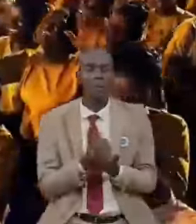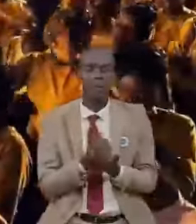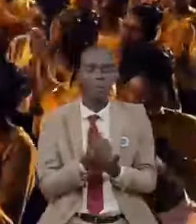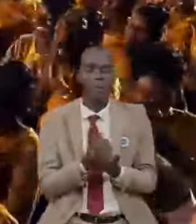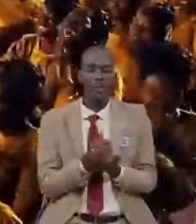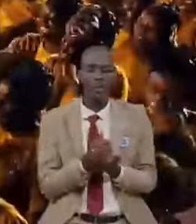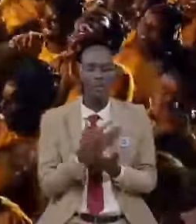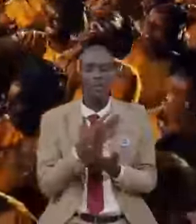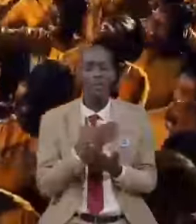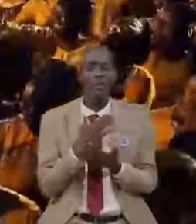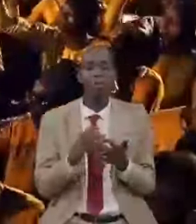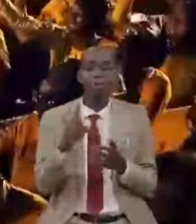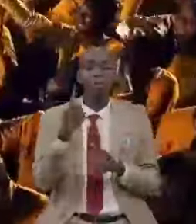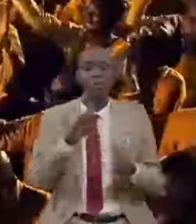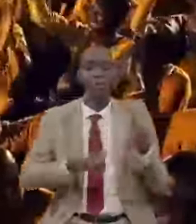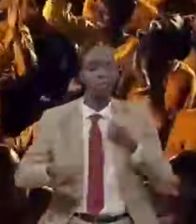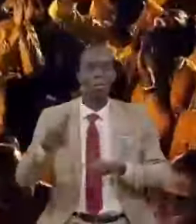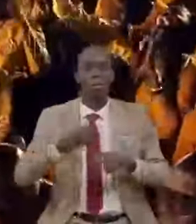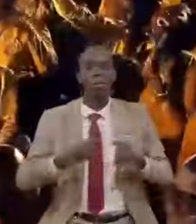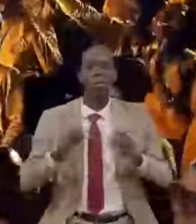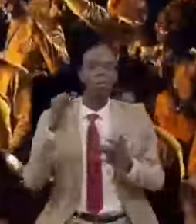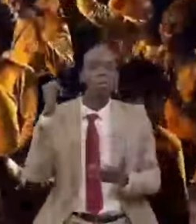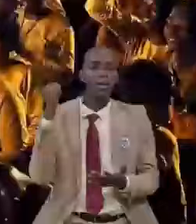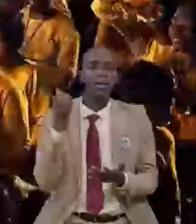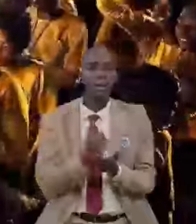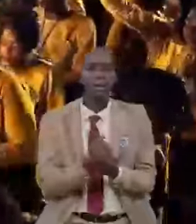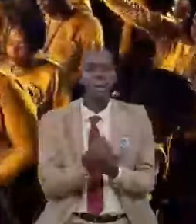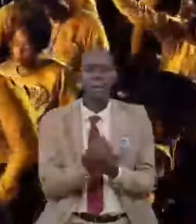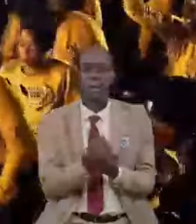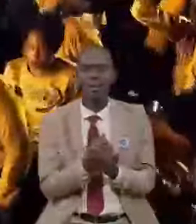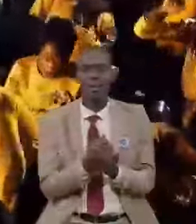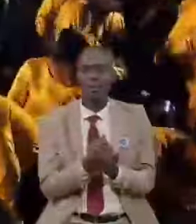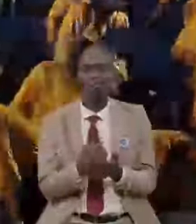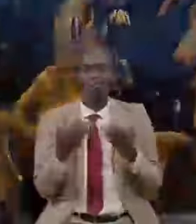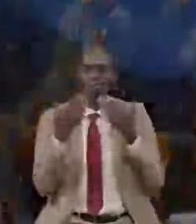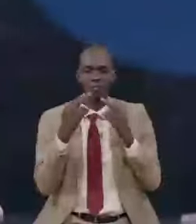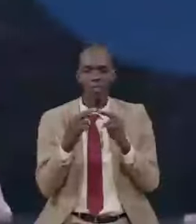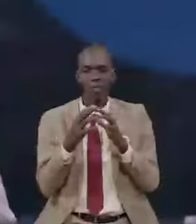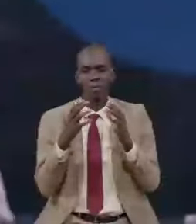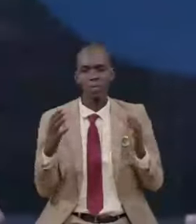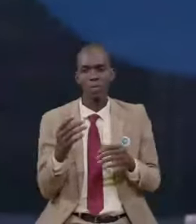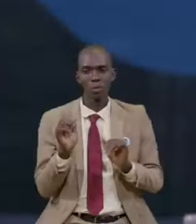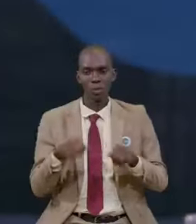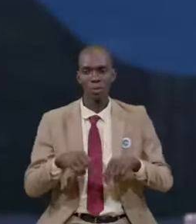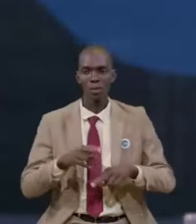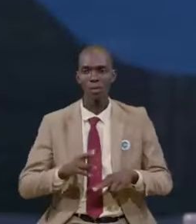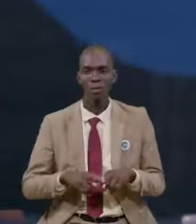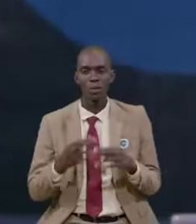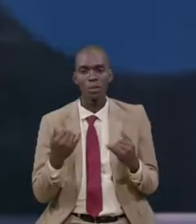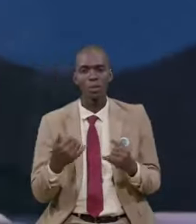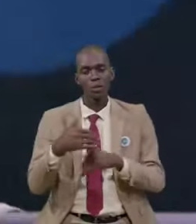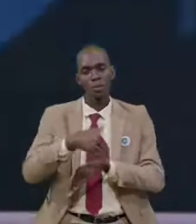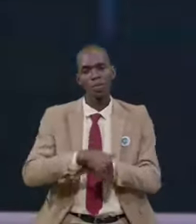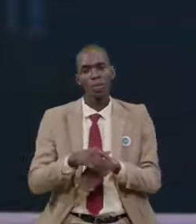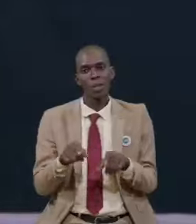shouts, yeah. Amen. Thank you. God bless you. You can sit down. Tonight, as we continue in